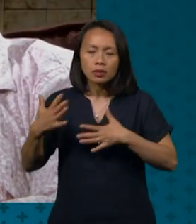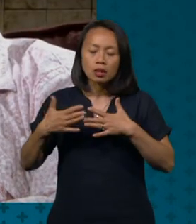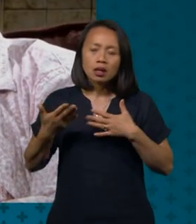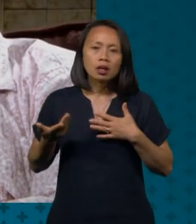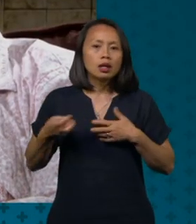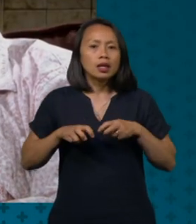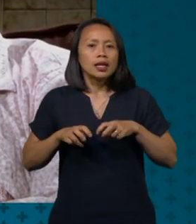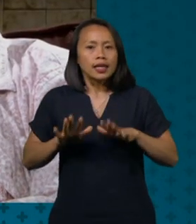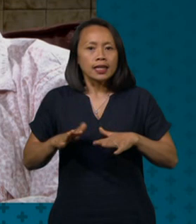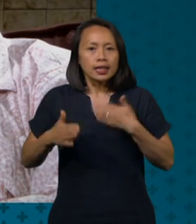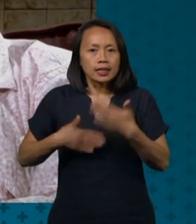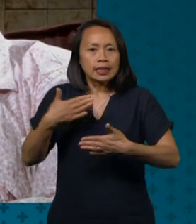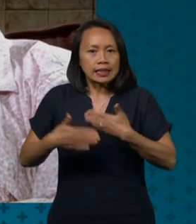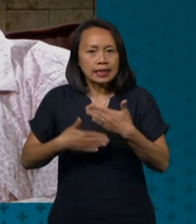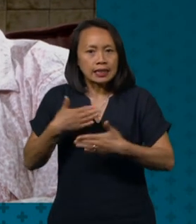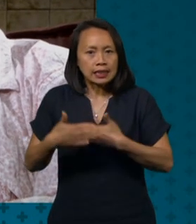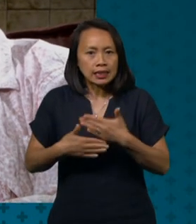Is growing up always this hard?